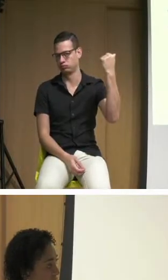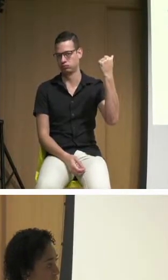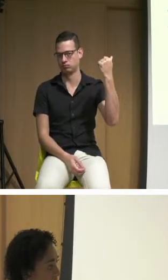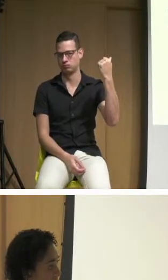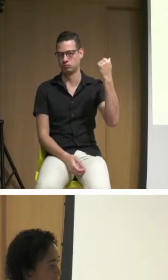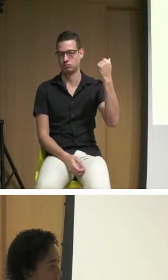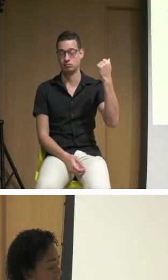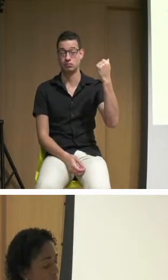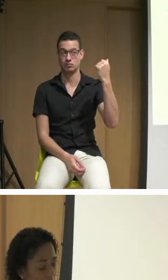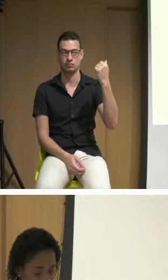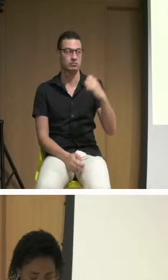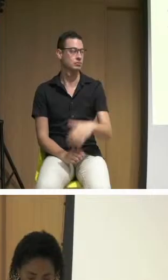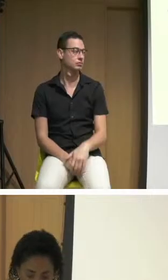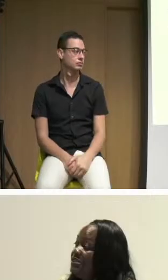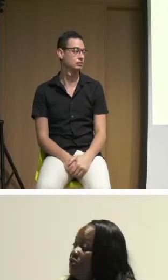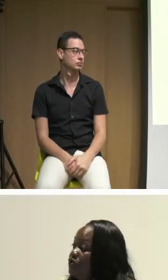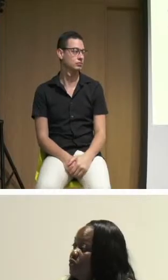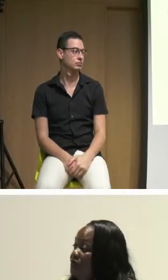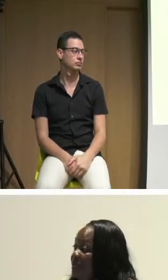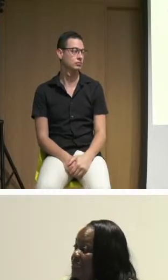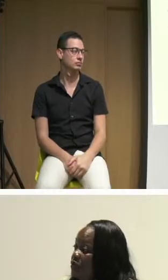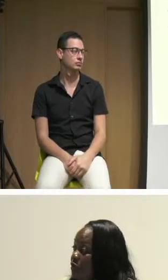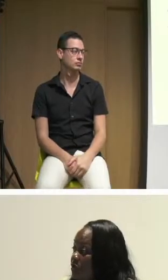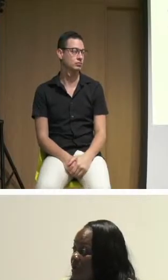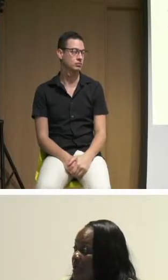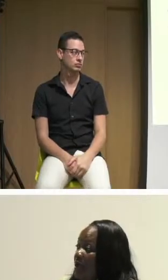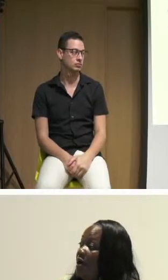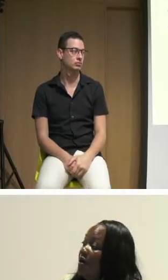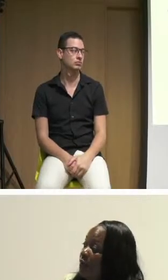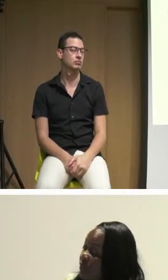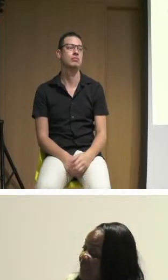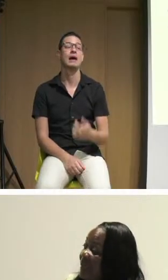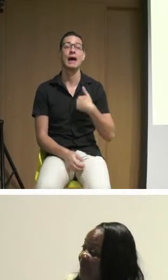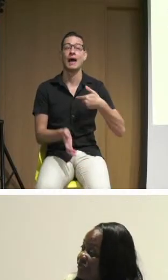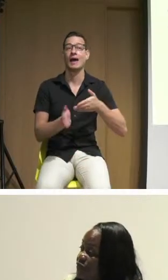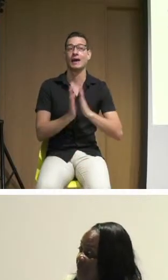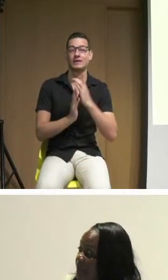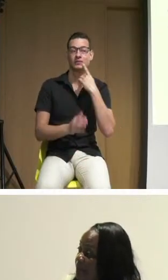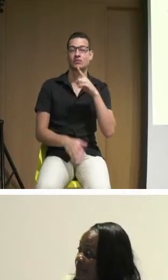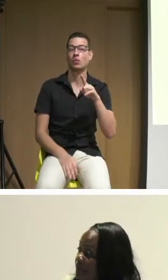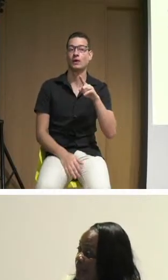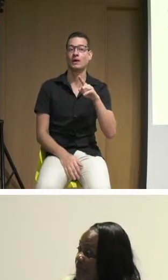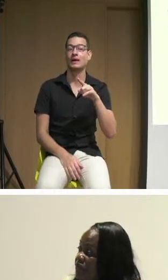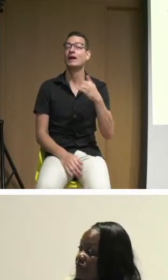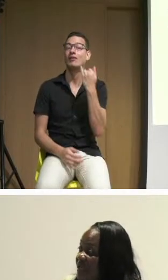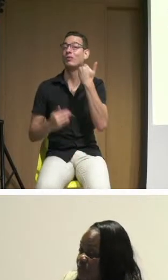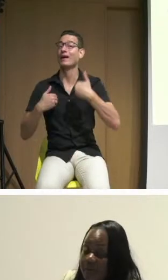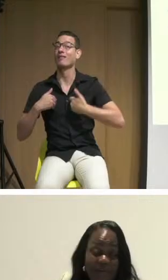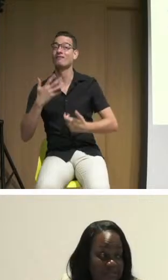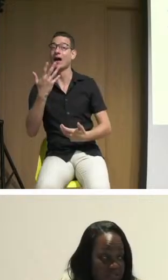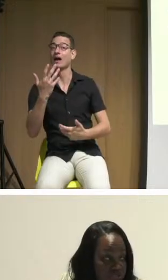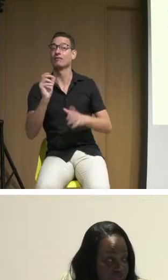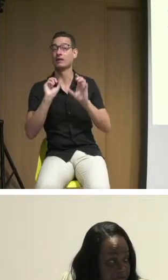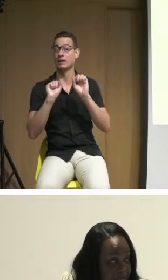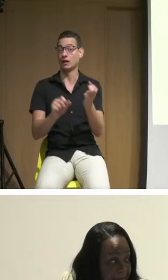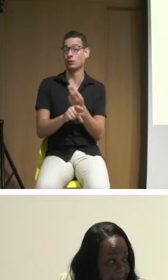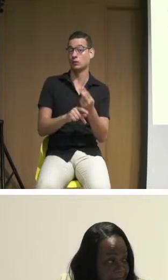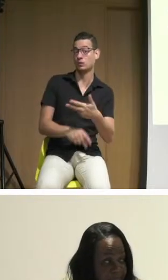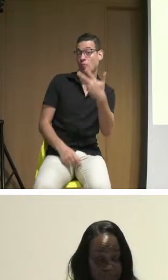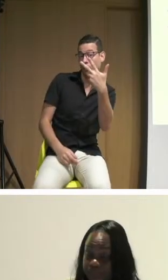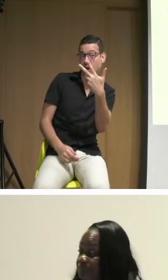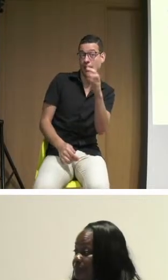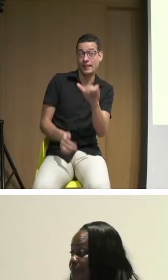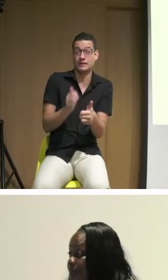of understanding. the body, so Okay. that we can continue to advance the work. We cannot do that. Fine. So that's why I'm asking to strike that.